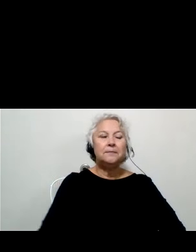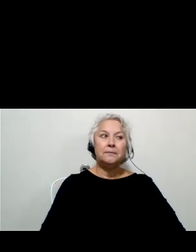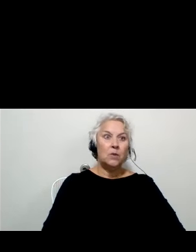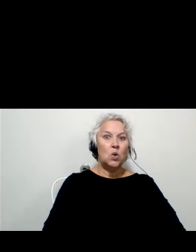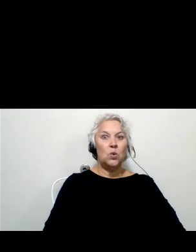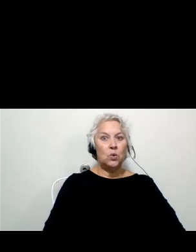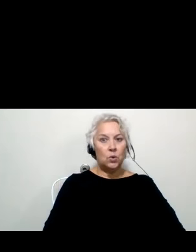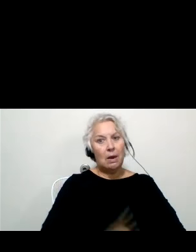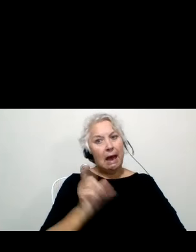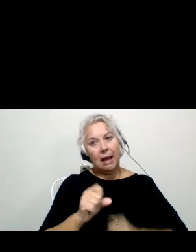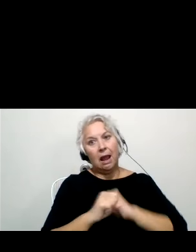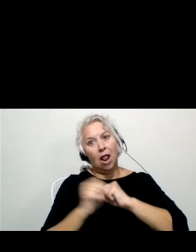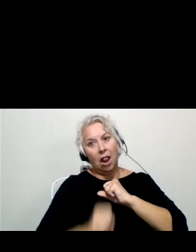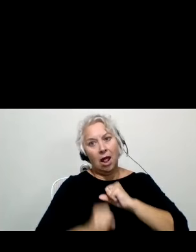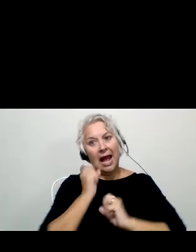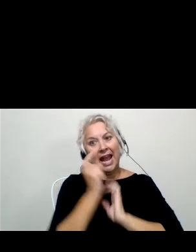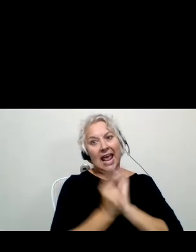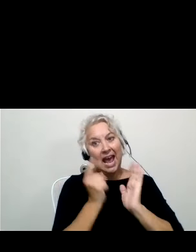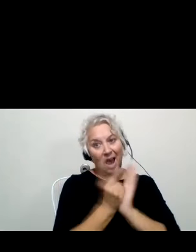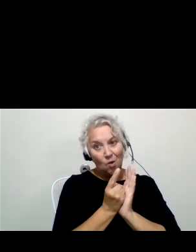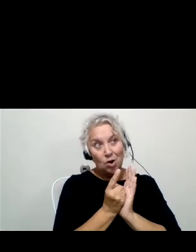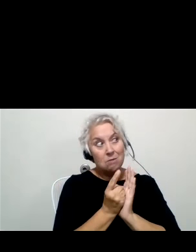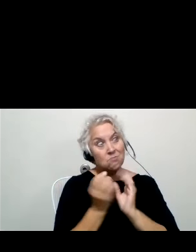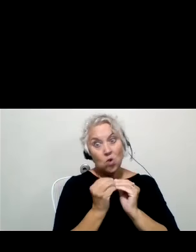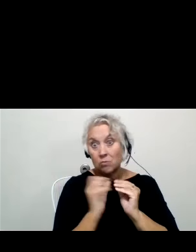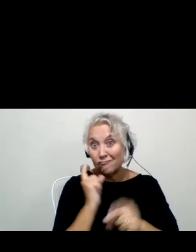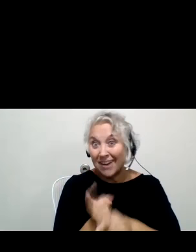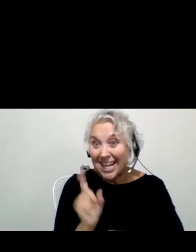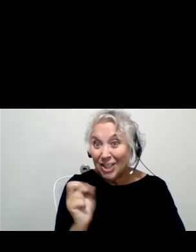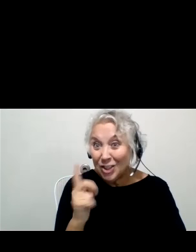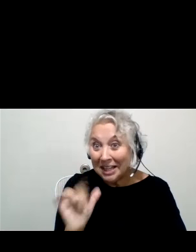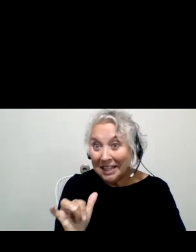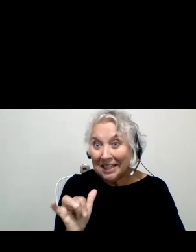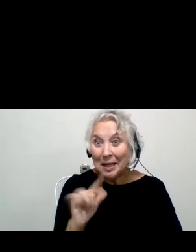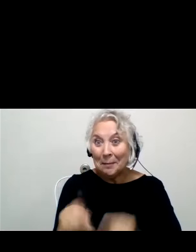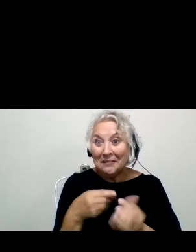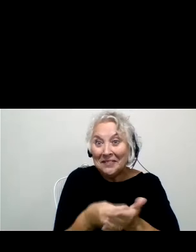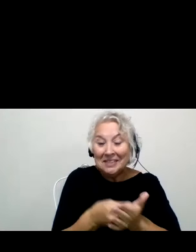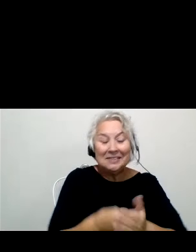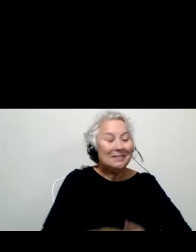This I could talk another hour on. I could talk even more, huh, Shelley, about funding.